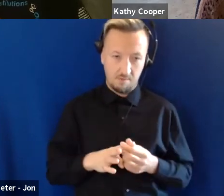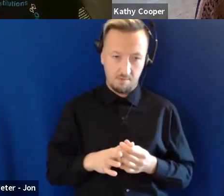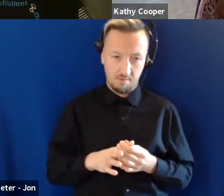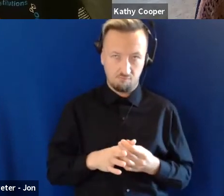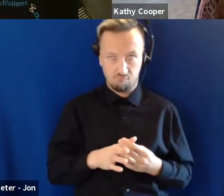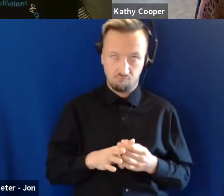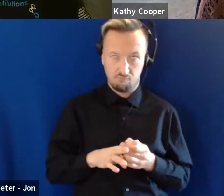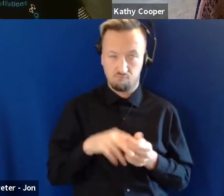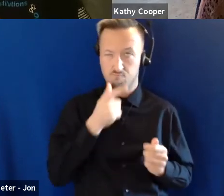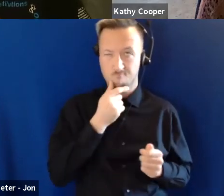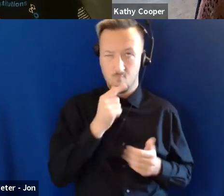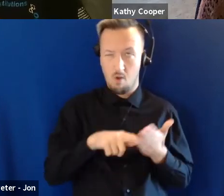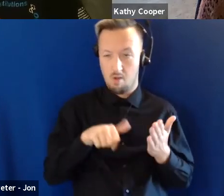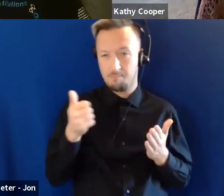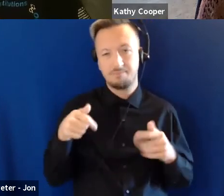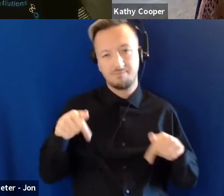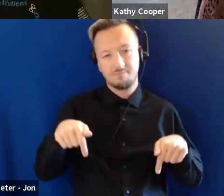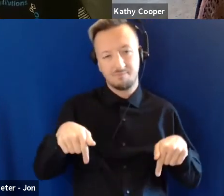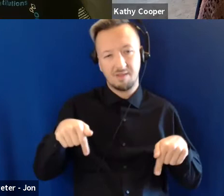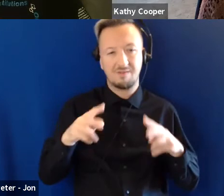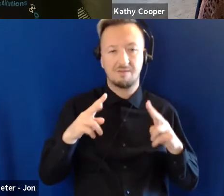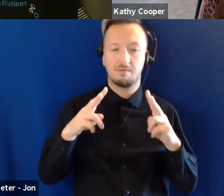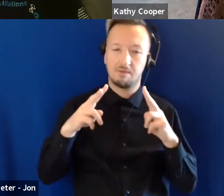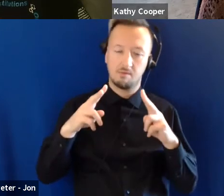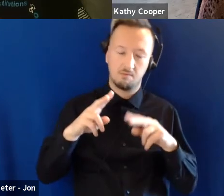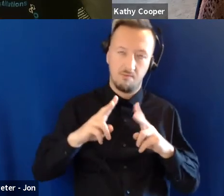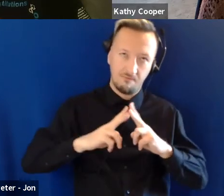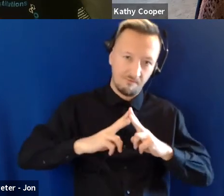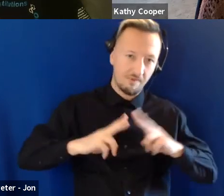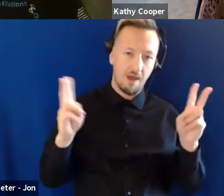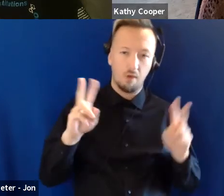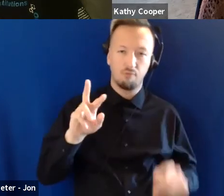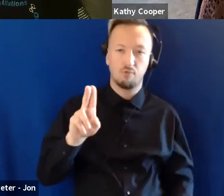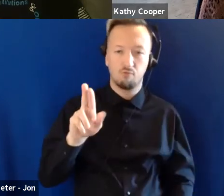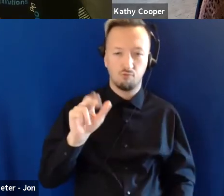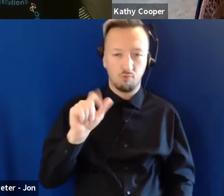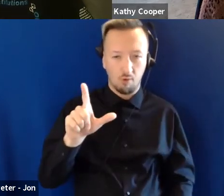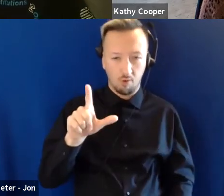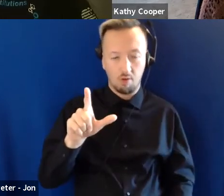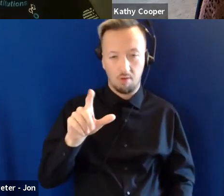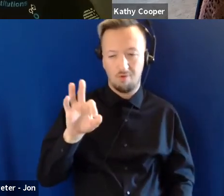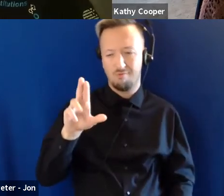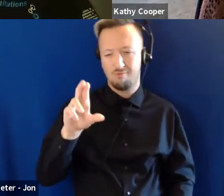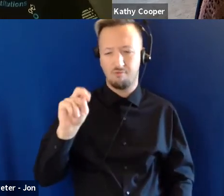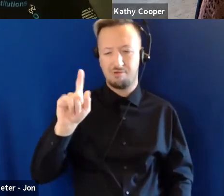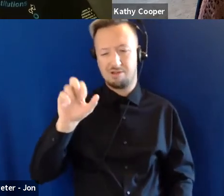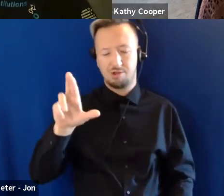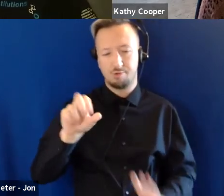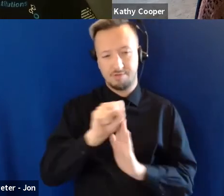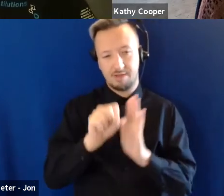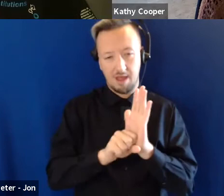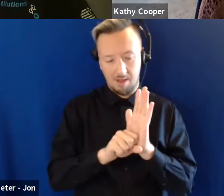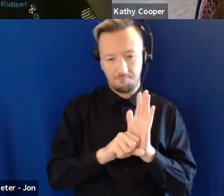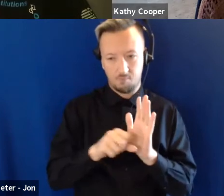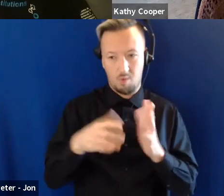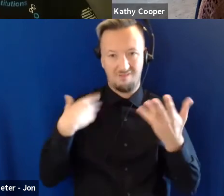Let's see. Again, we're a very rural and frontier state, so we have to look at a lot of